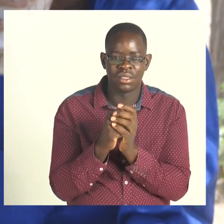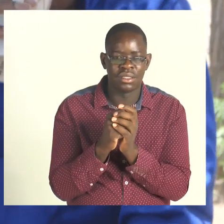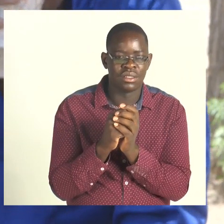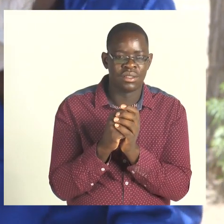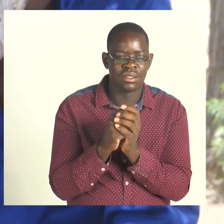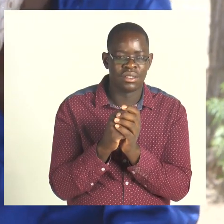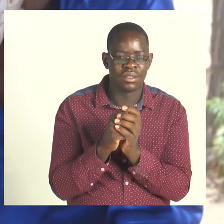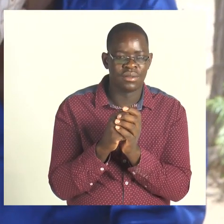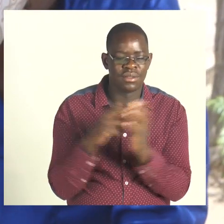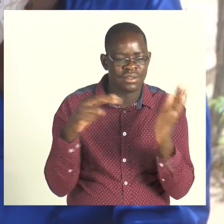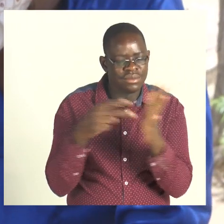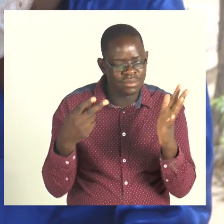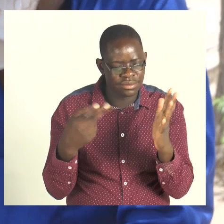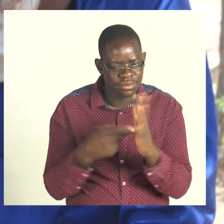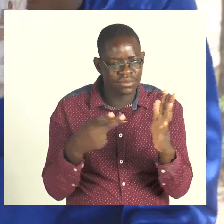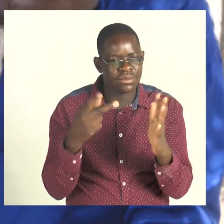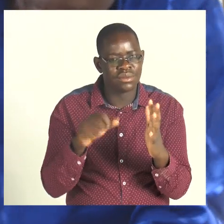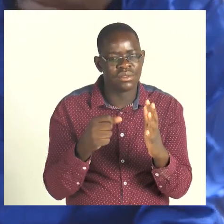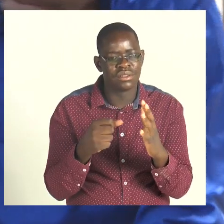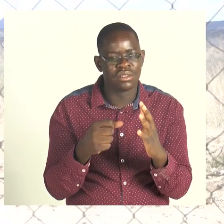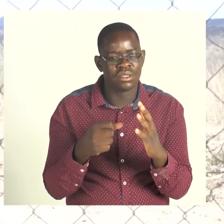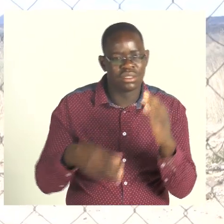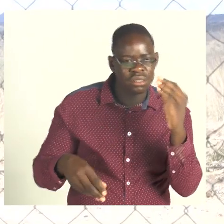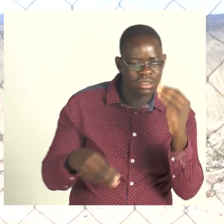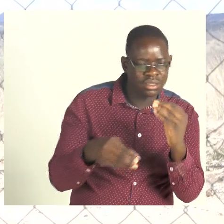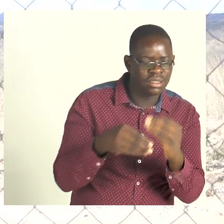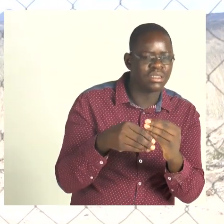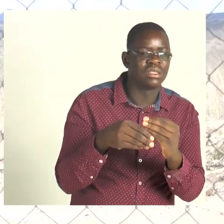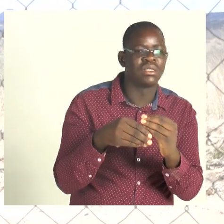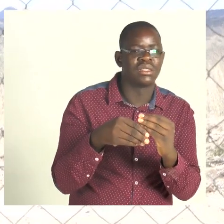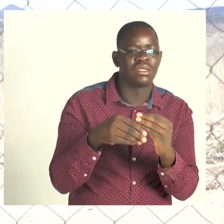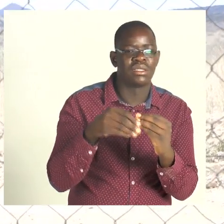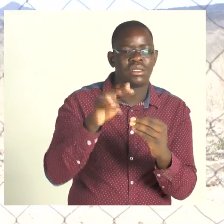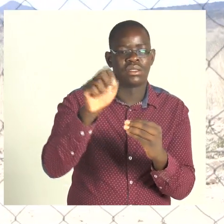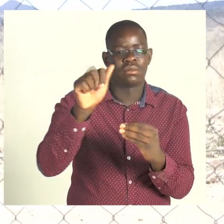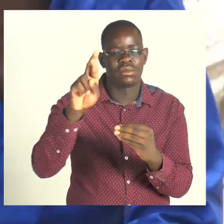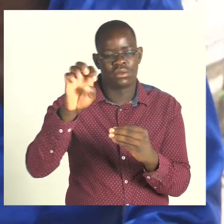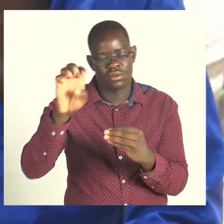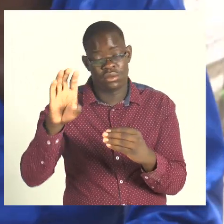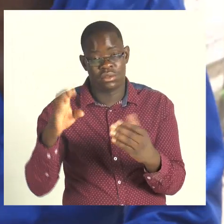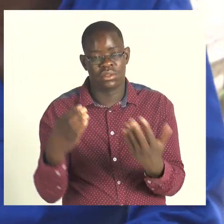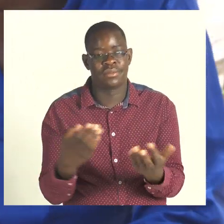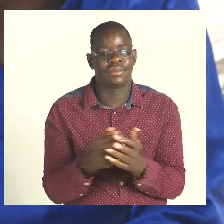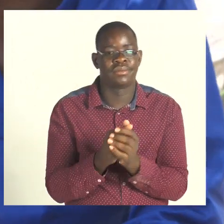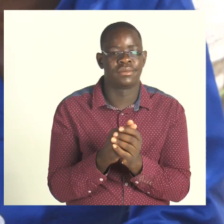Which means that we have to add more manure, right? Yeah.